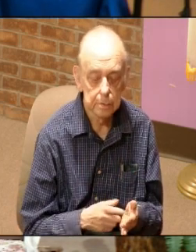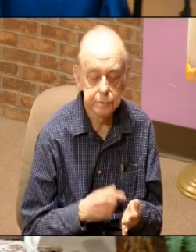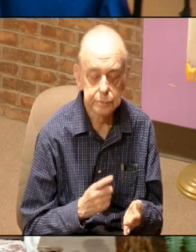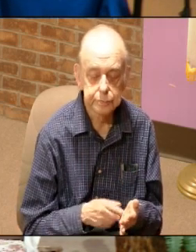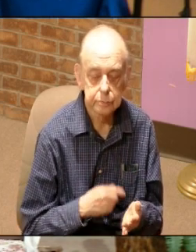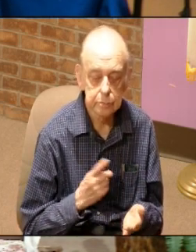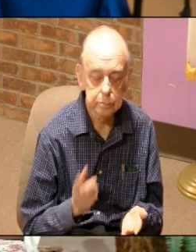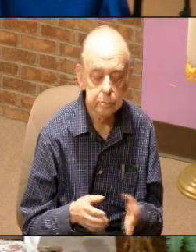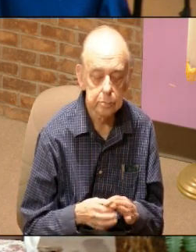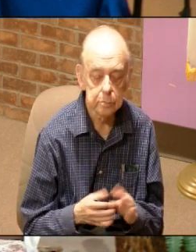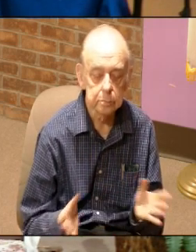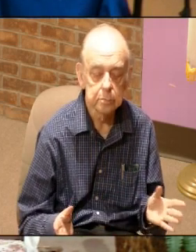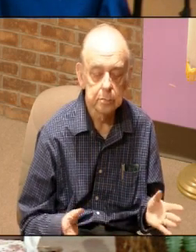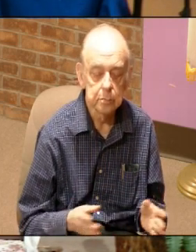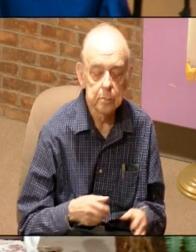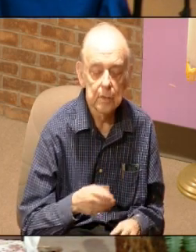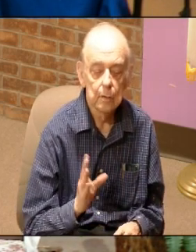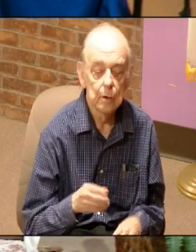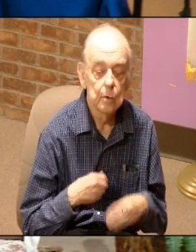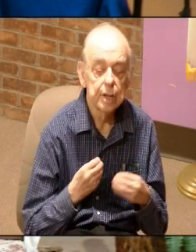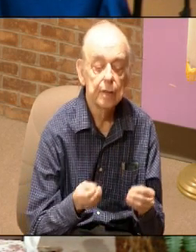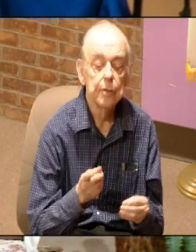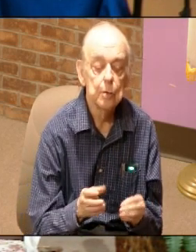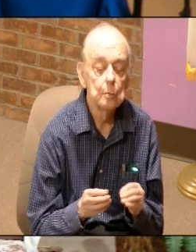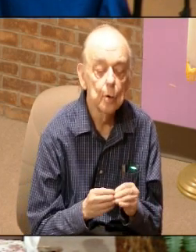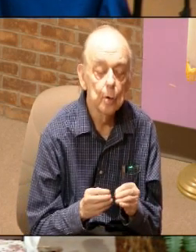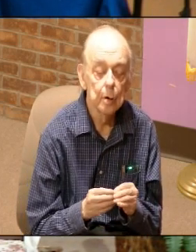you will release and God will give more